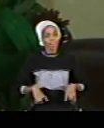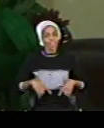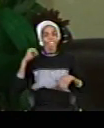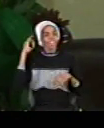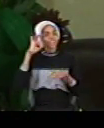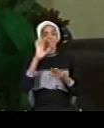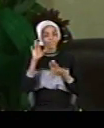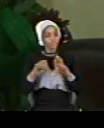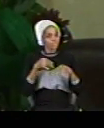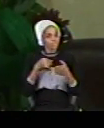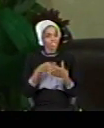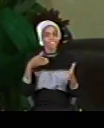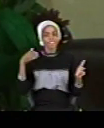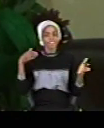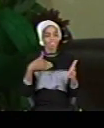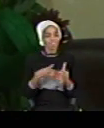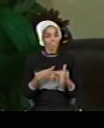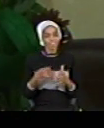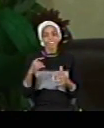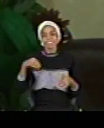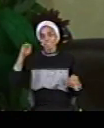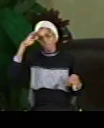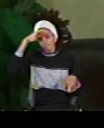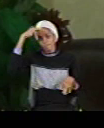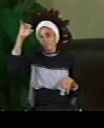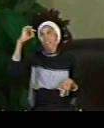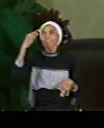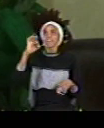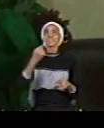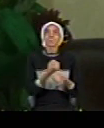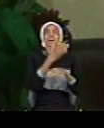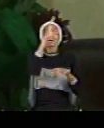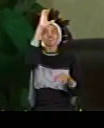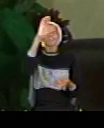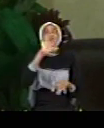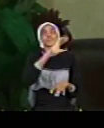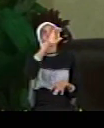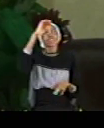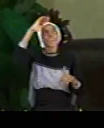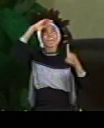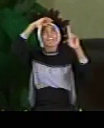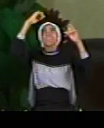Tonight he will do it again. That man of Calvary,